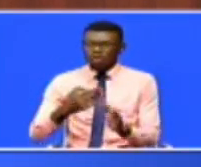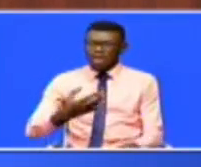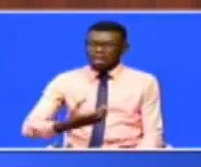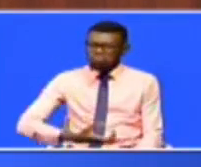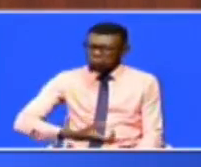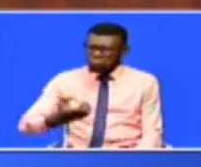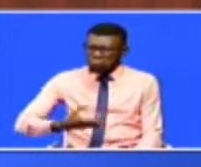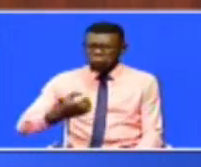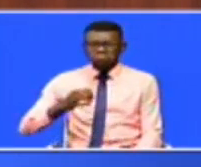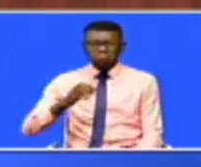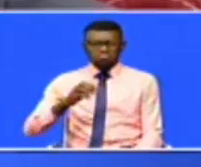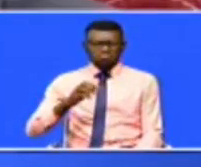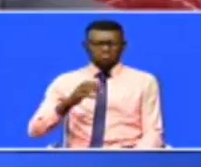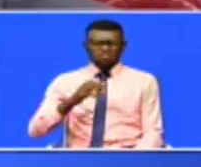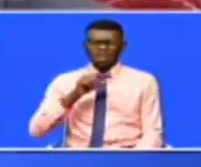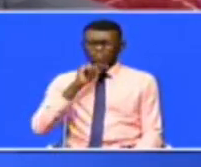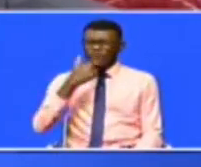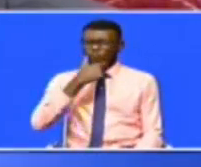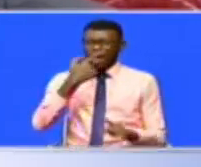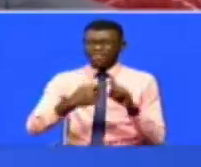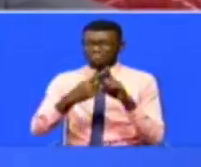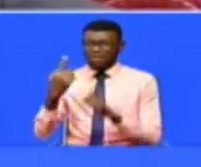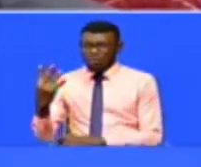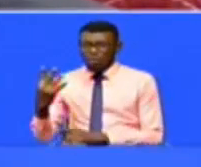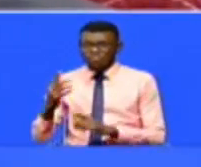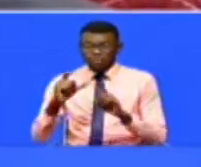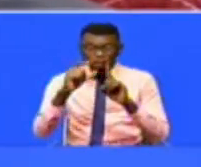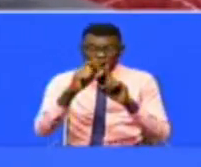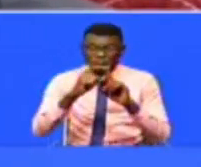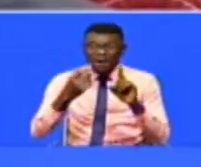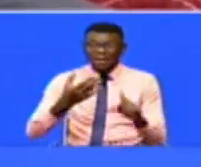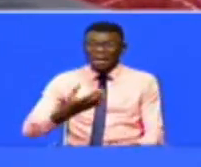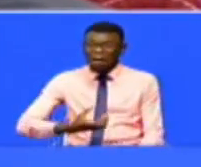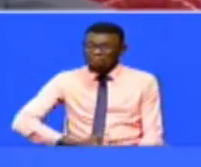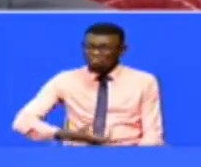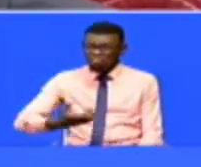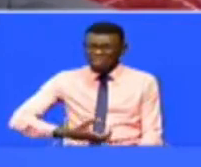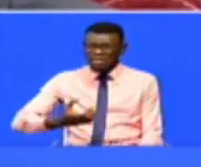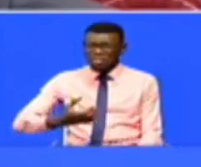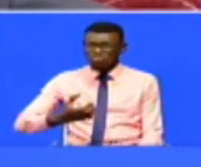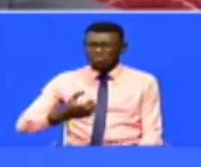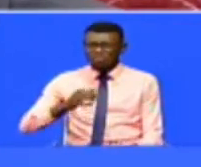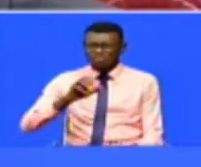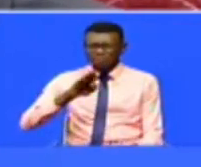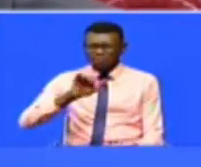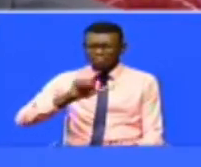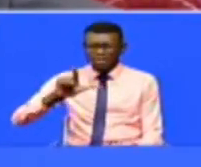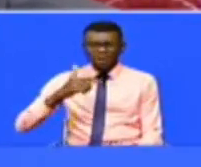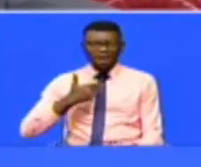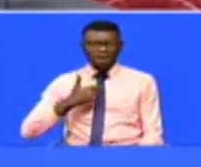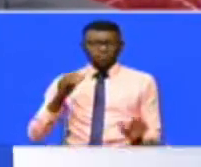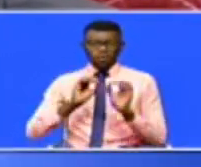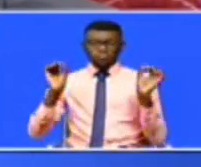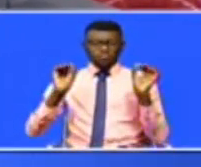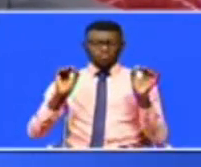masturbation in this bill for 4-year-olds. You will not find the word masturbation anywhere in the bill. You will not